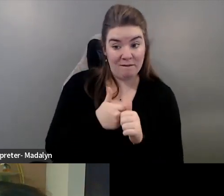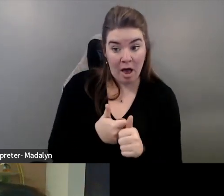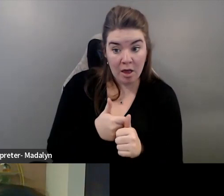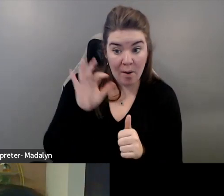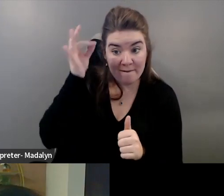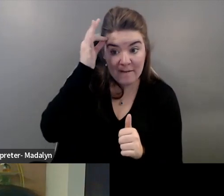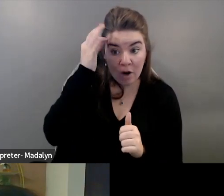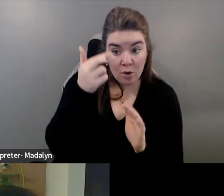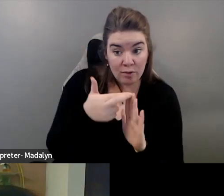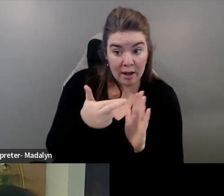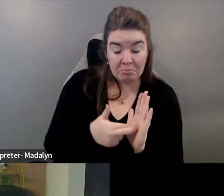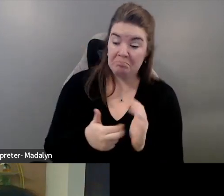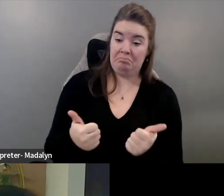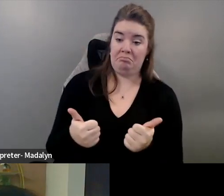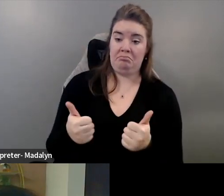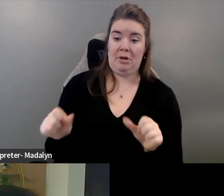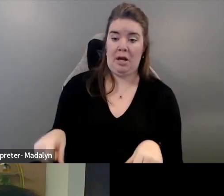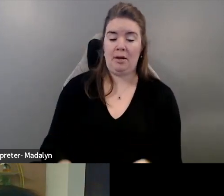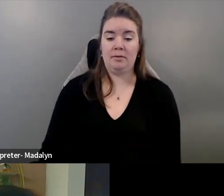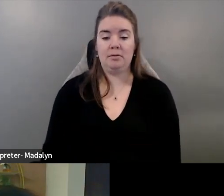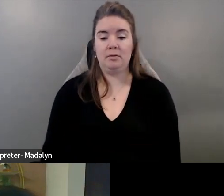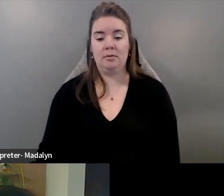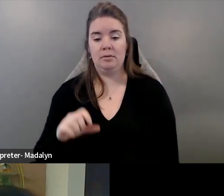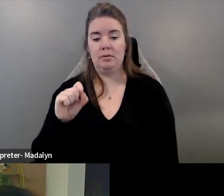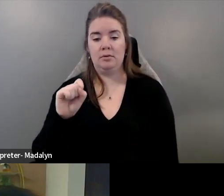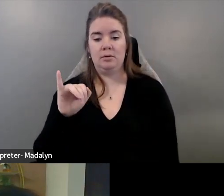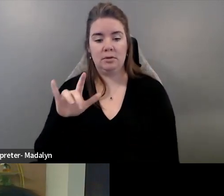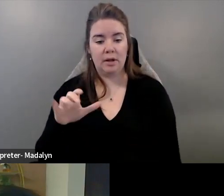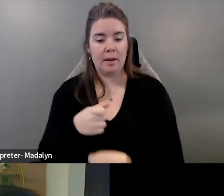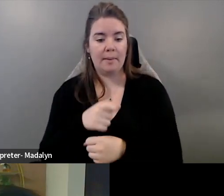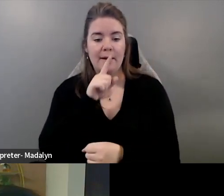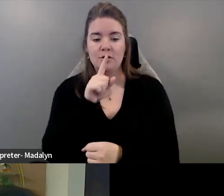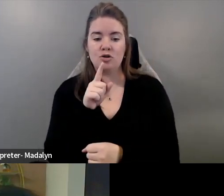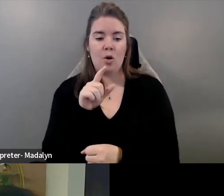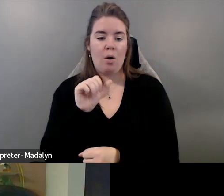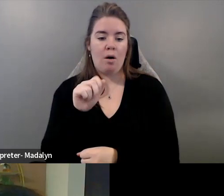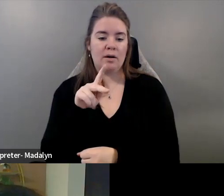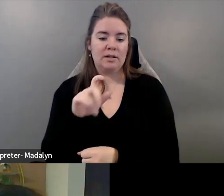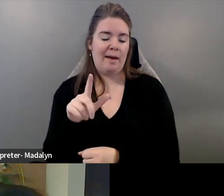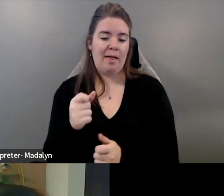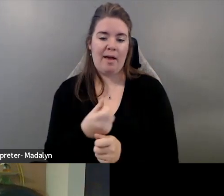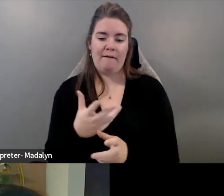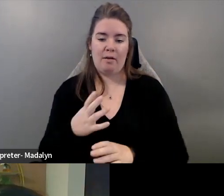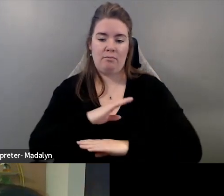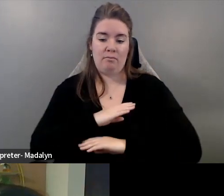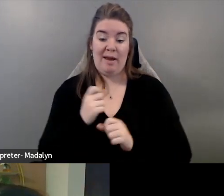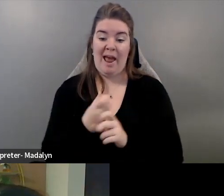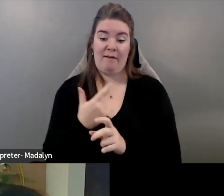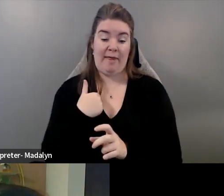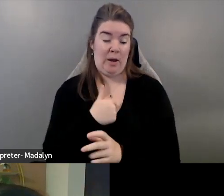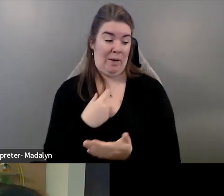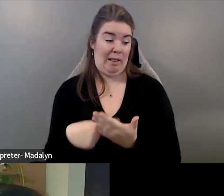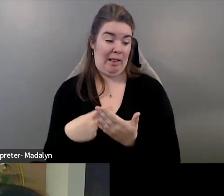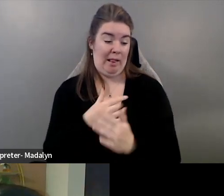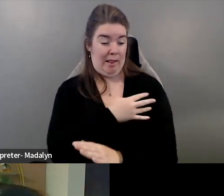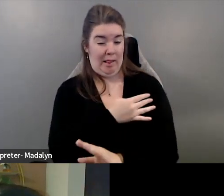right? The SILC designs this bill, make sure the state meets its goals, and all of the other things that we've been talking about. None of